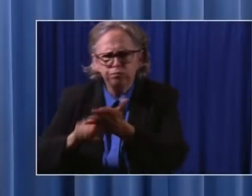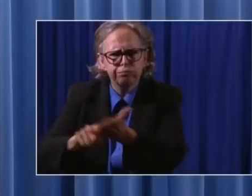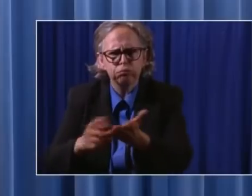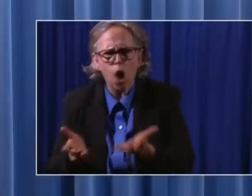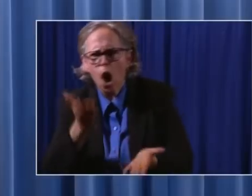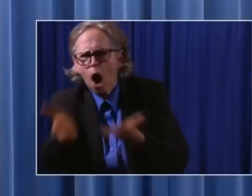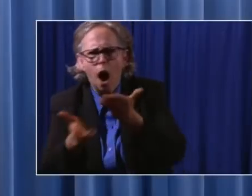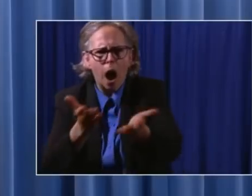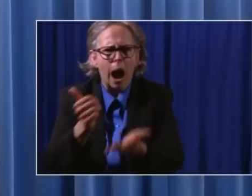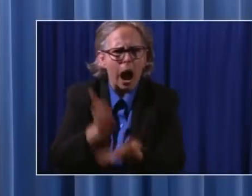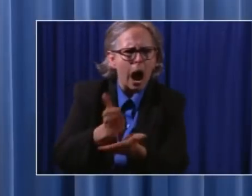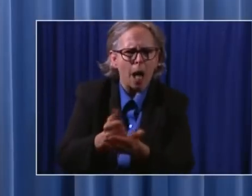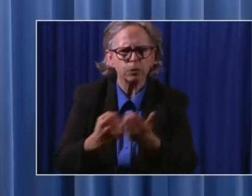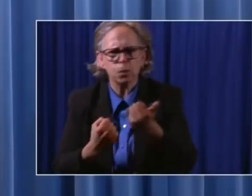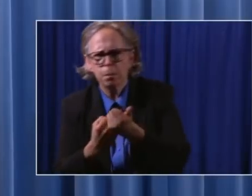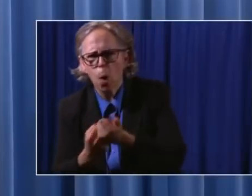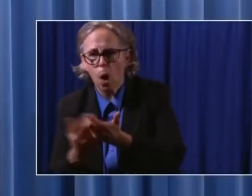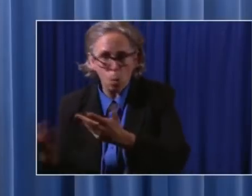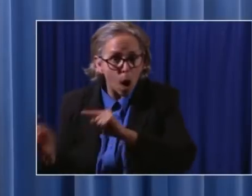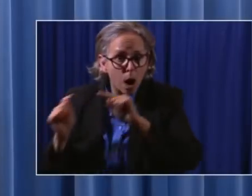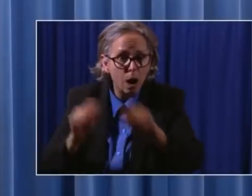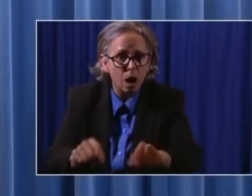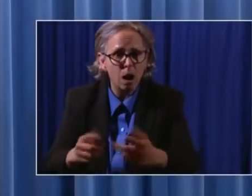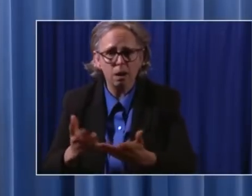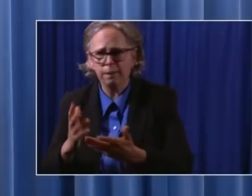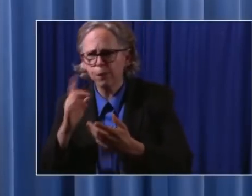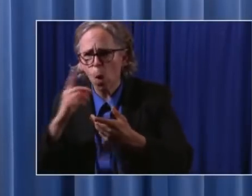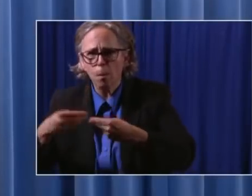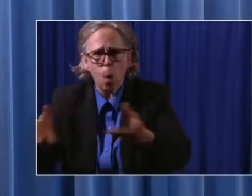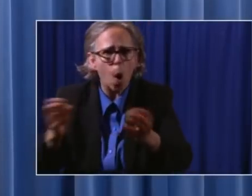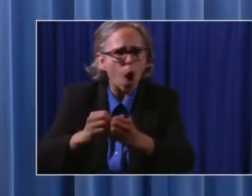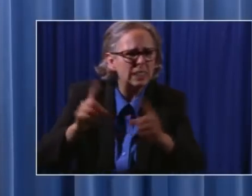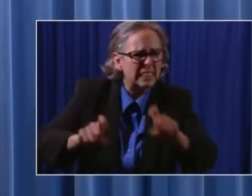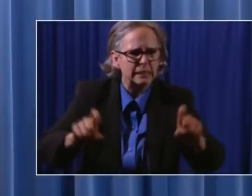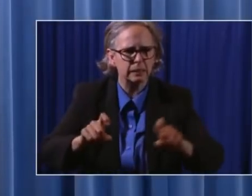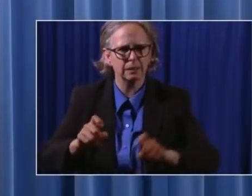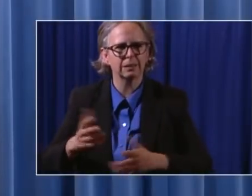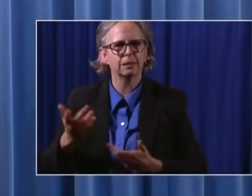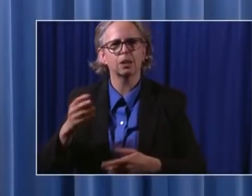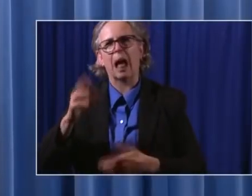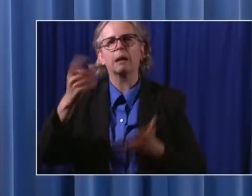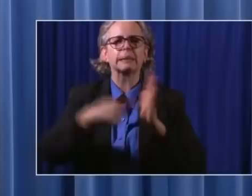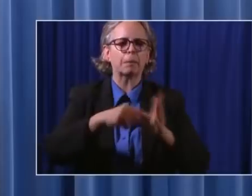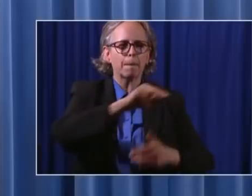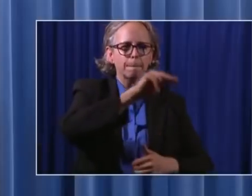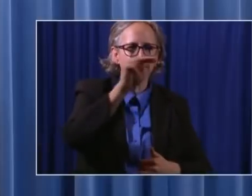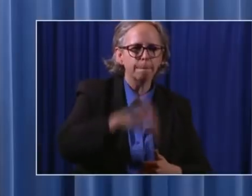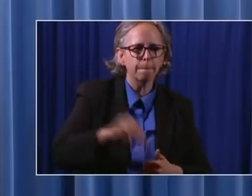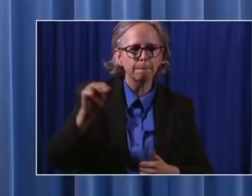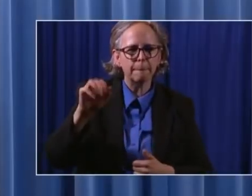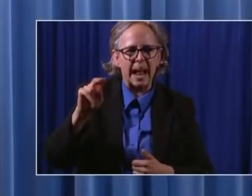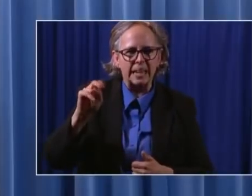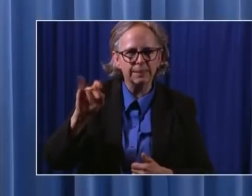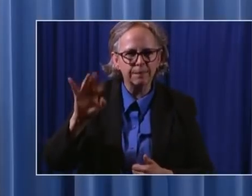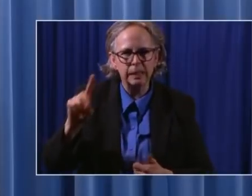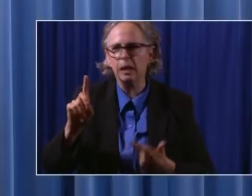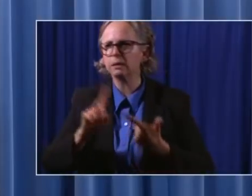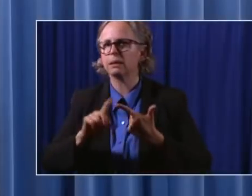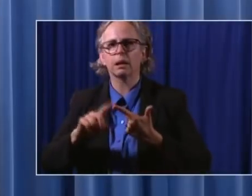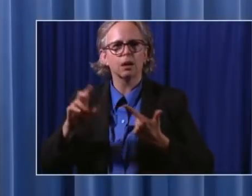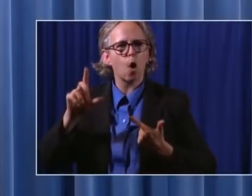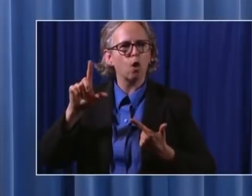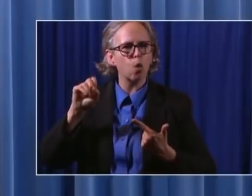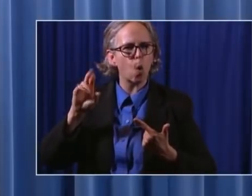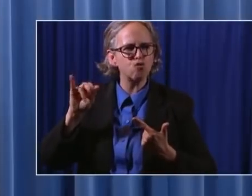to come in, do pop-up testing, say in Mansfield, Lorraine, you know, and so the scheduling of the